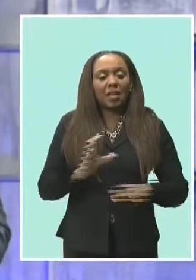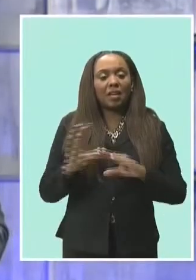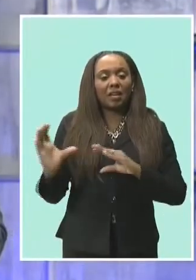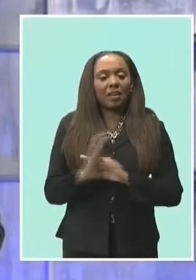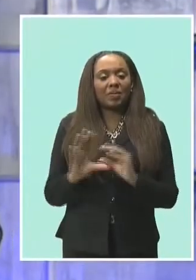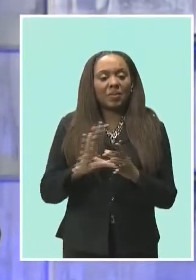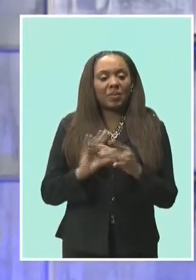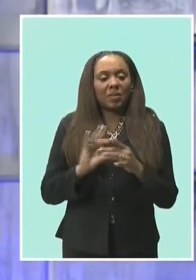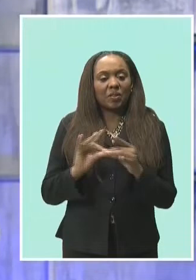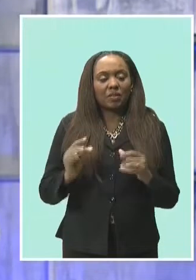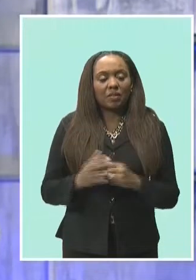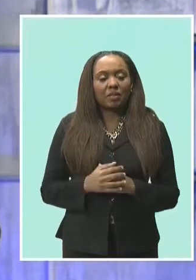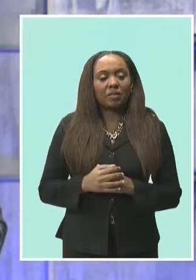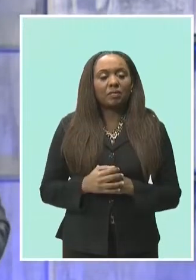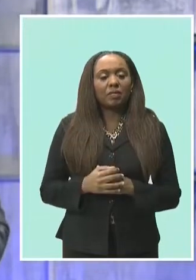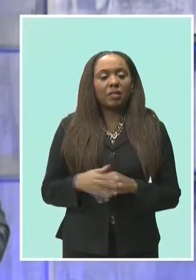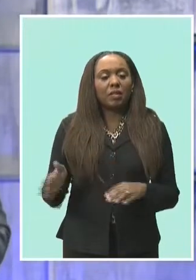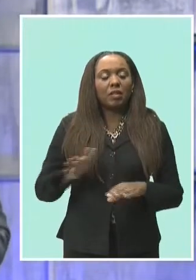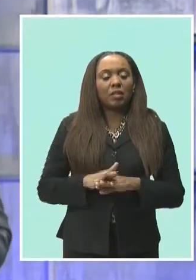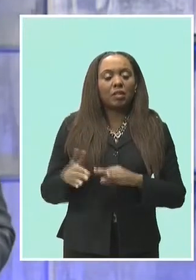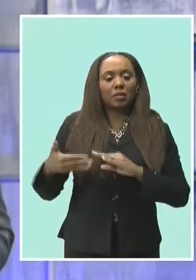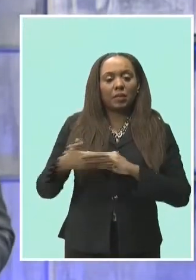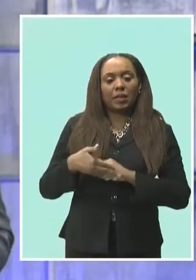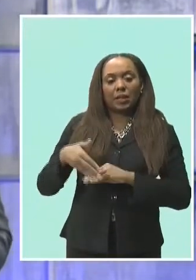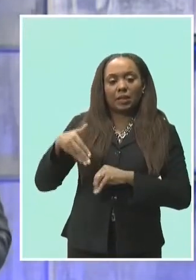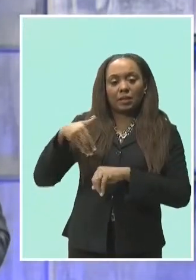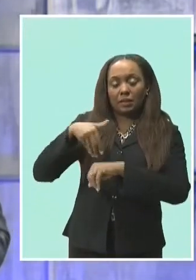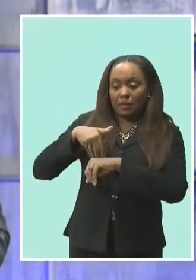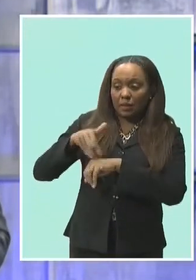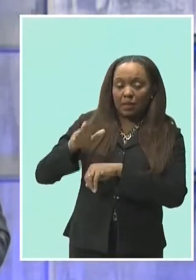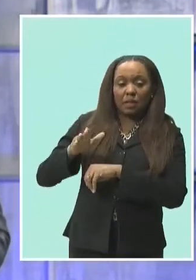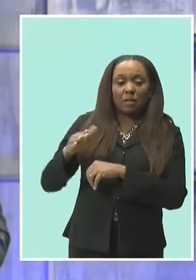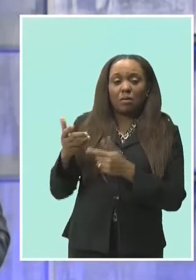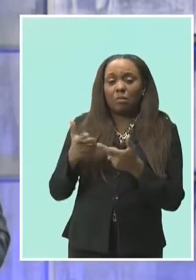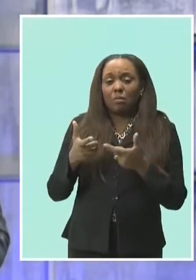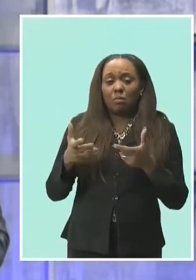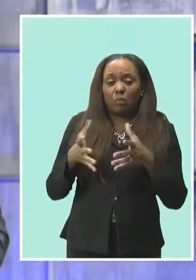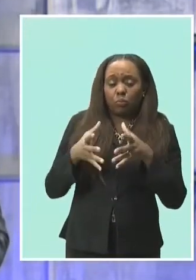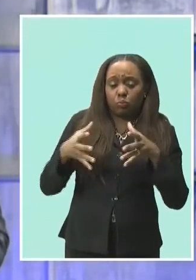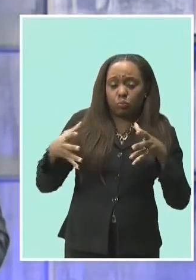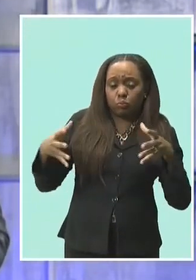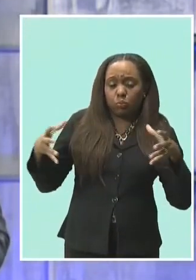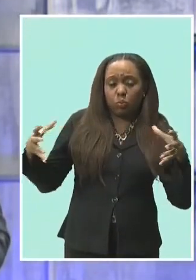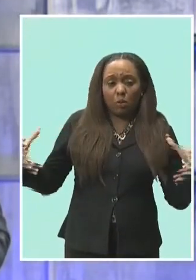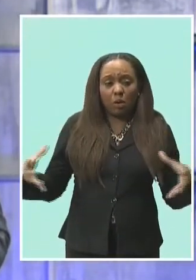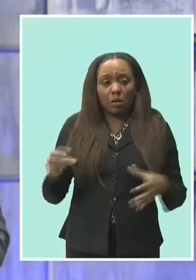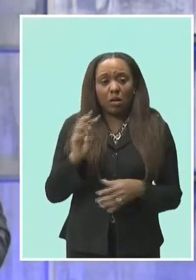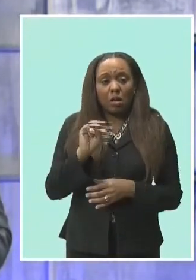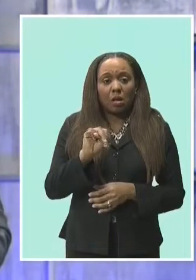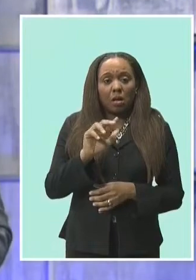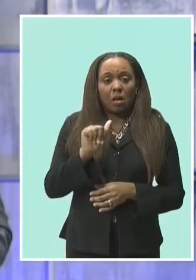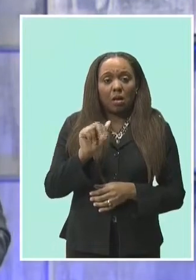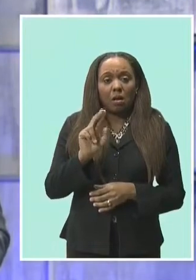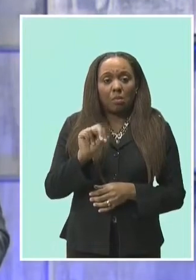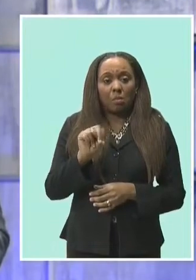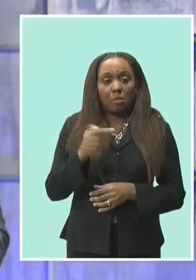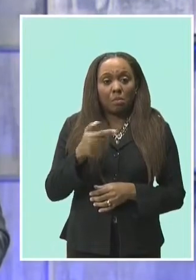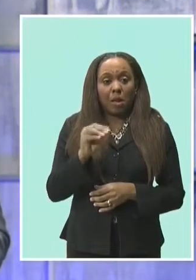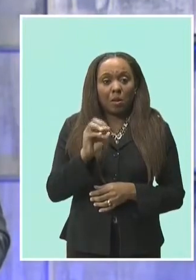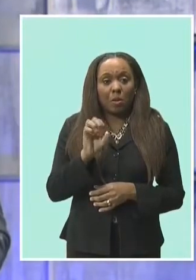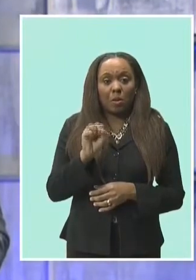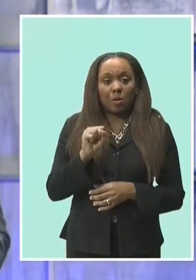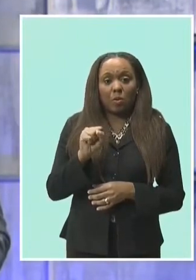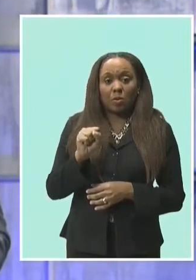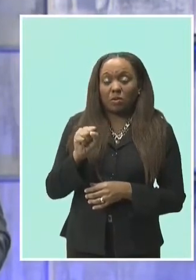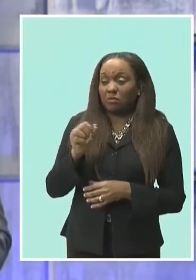our regional neighbors now, weeks after Jamaica sent its first shipment of mangoes in 20 years off to the U.S., a Jamaican exporter